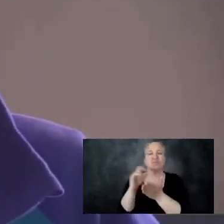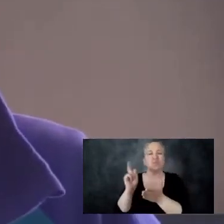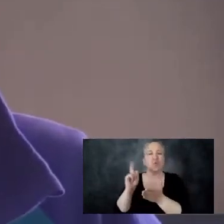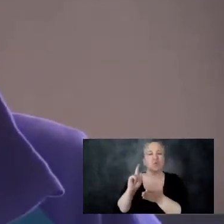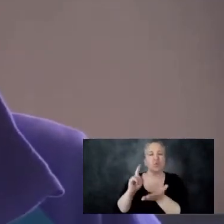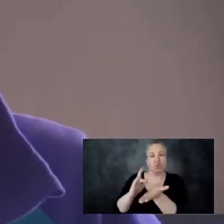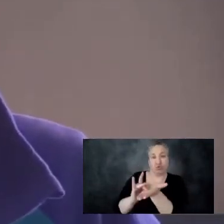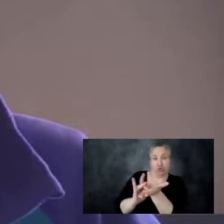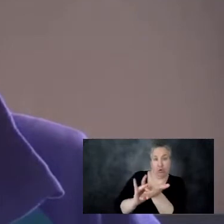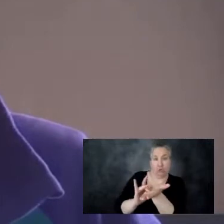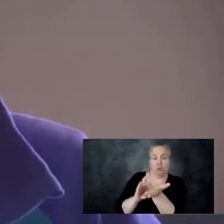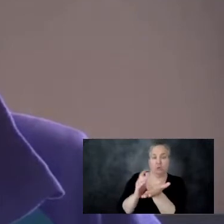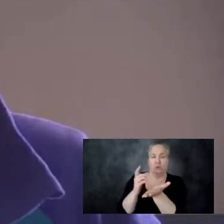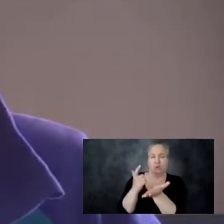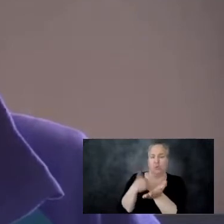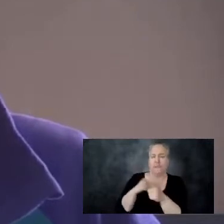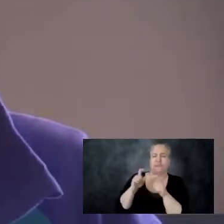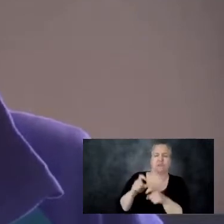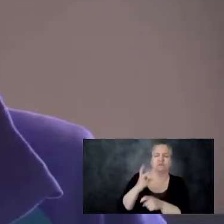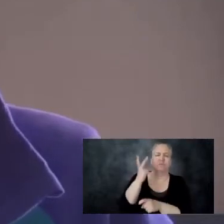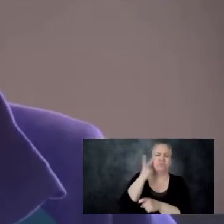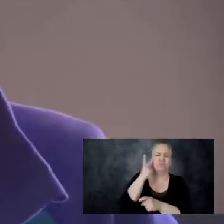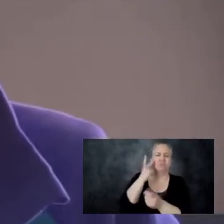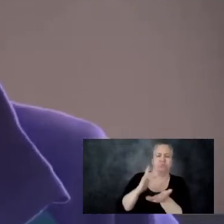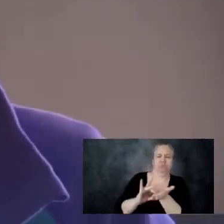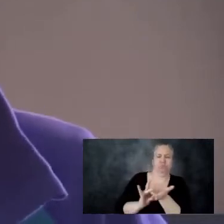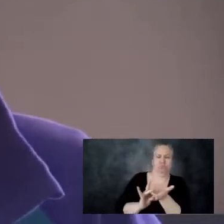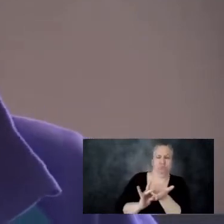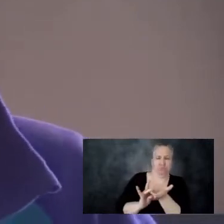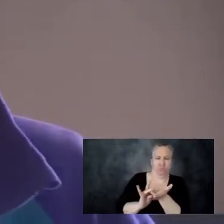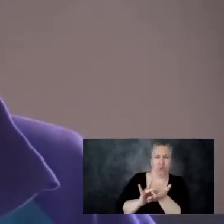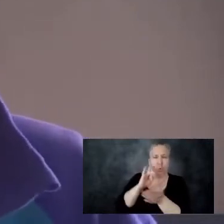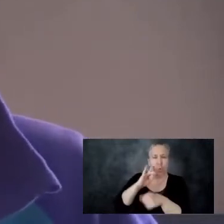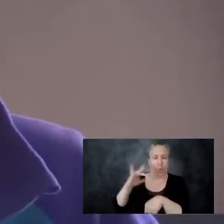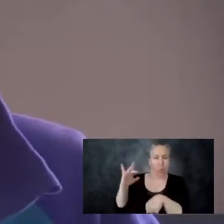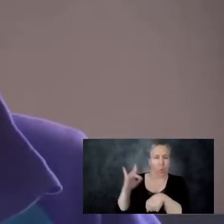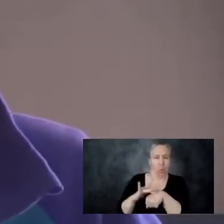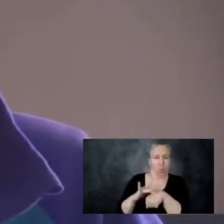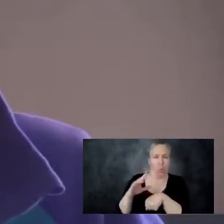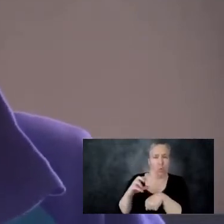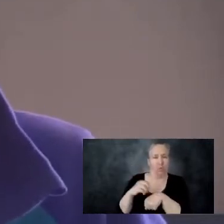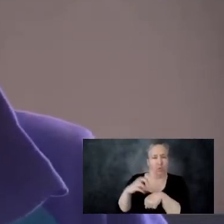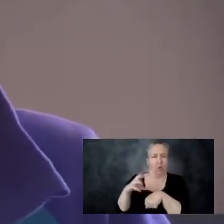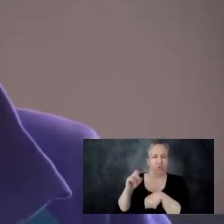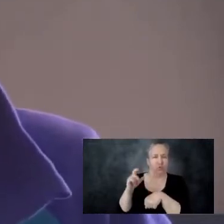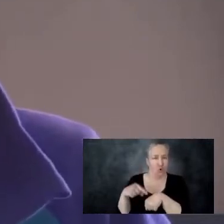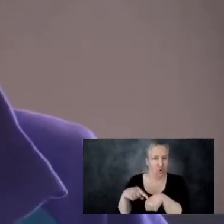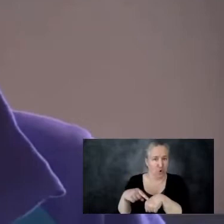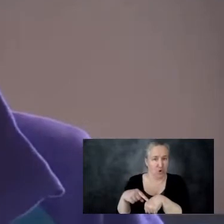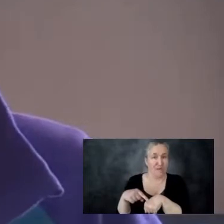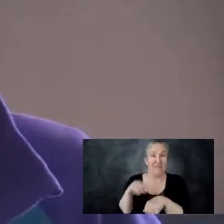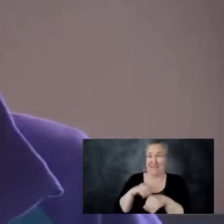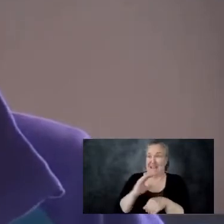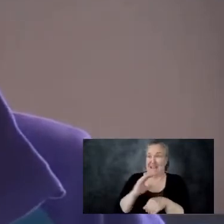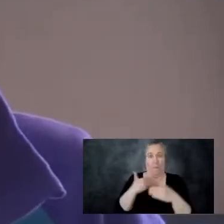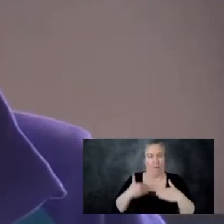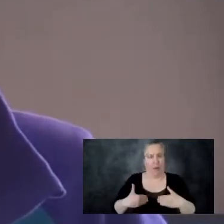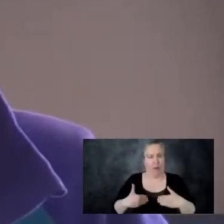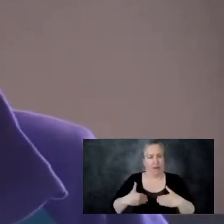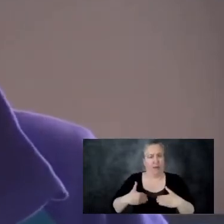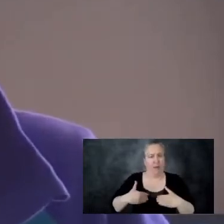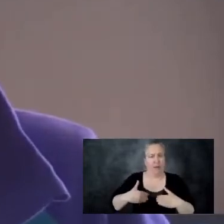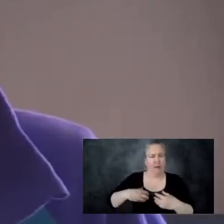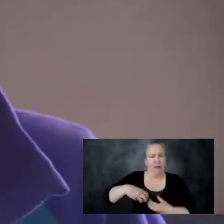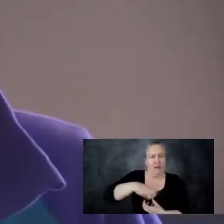we test whether the drug will even get to the tumor and how the drug acts in our body. This is a